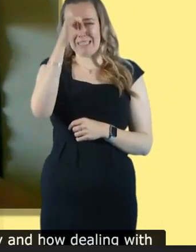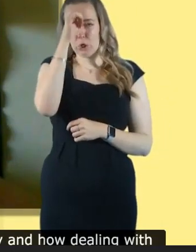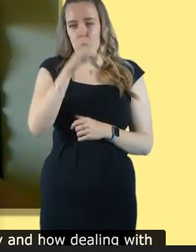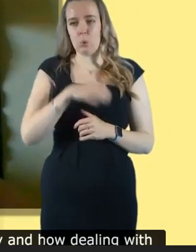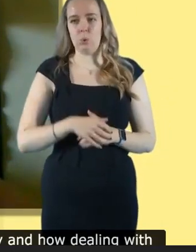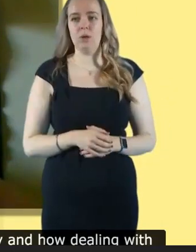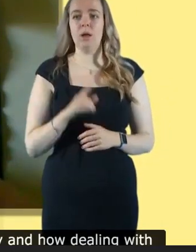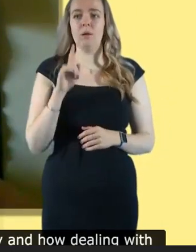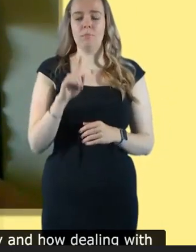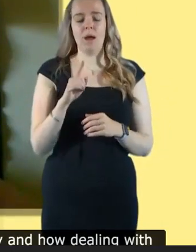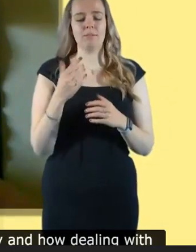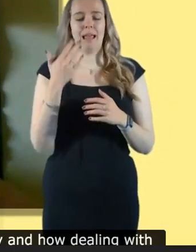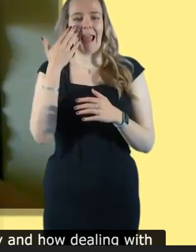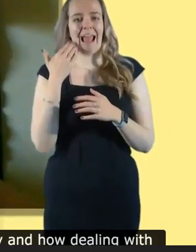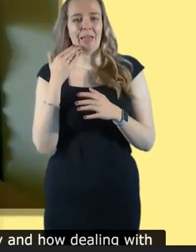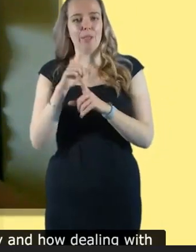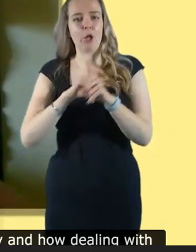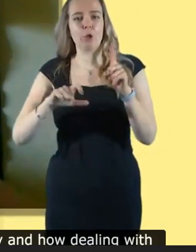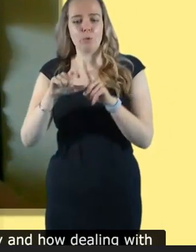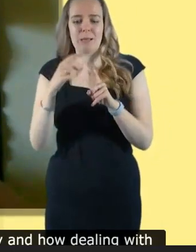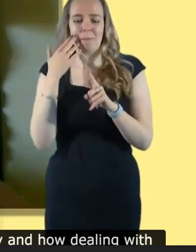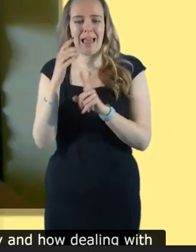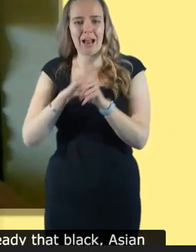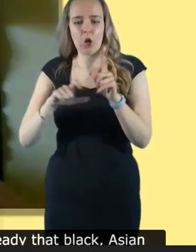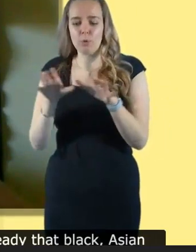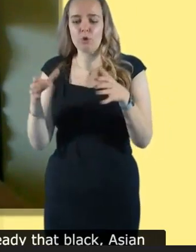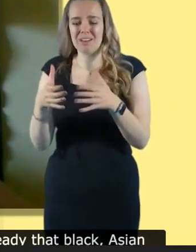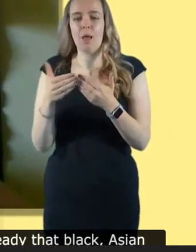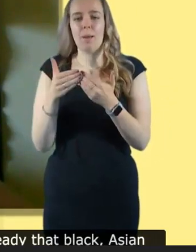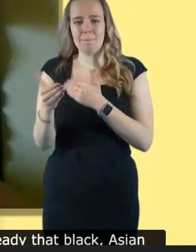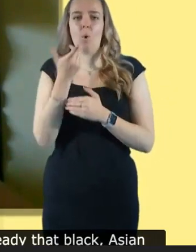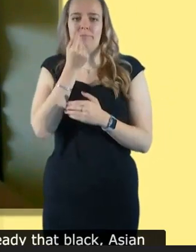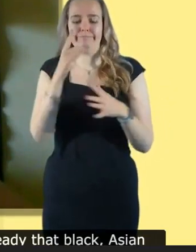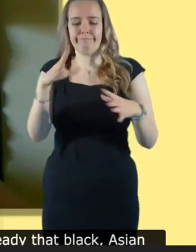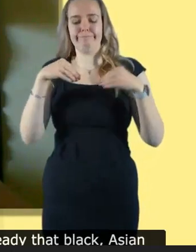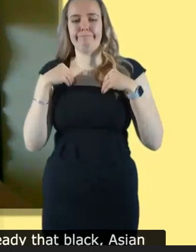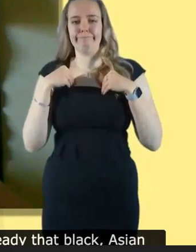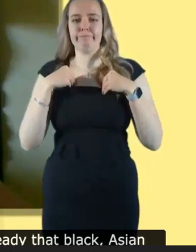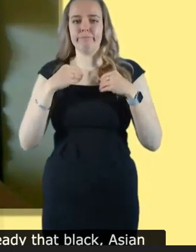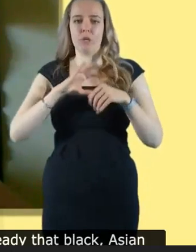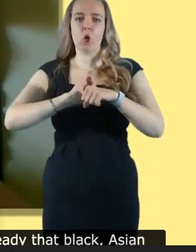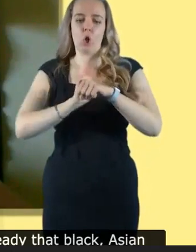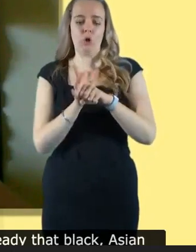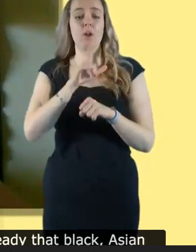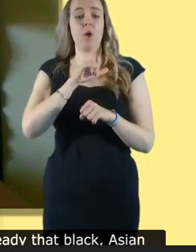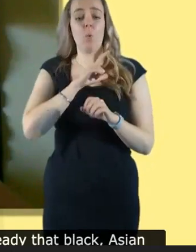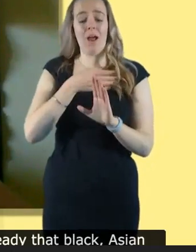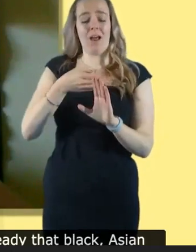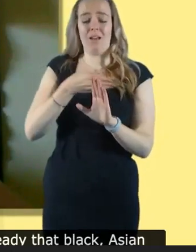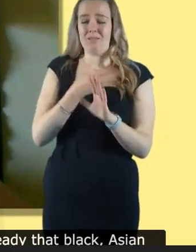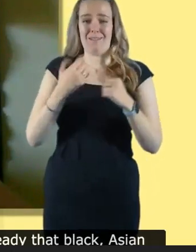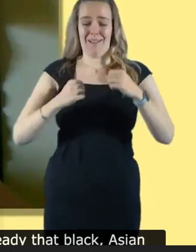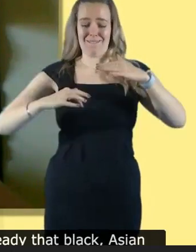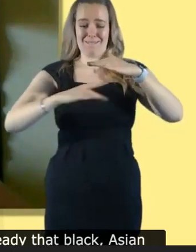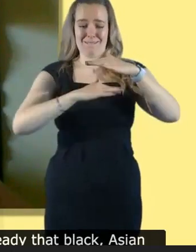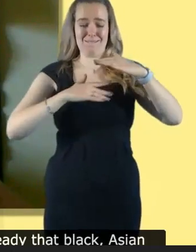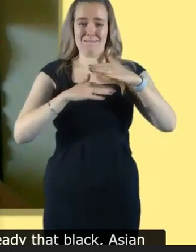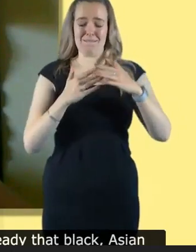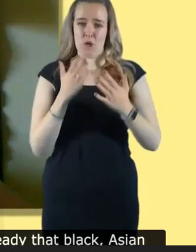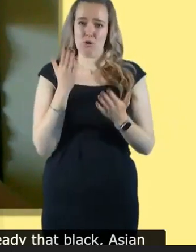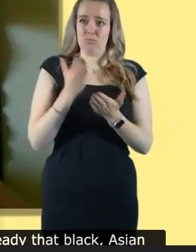minority ethnic communities are more susceptible to this disease because of the pre-existing reality of the pandemic